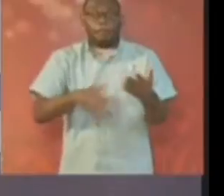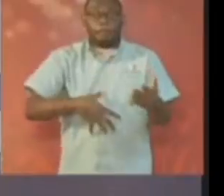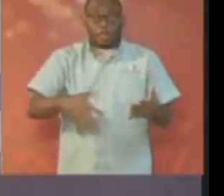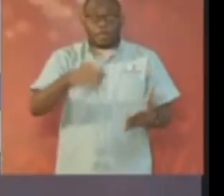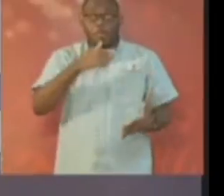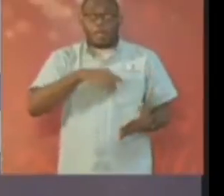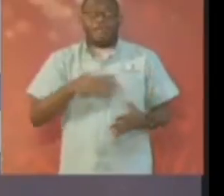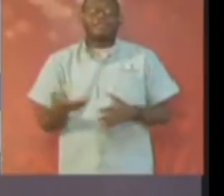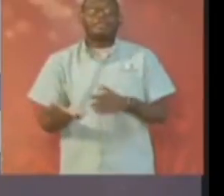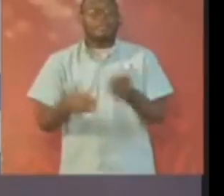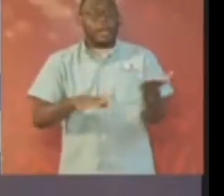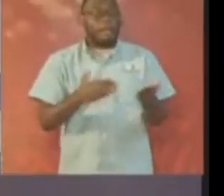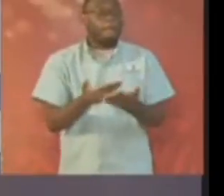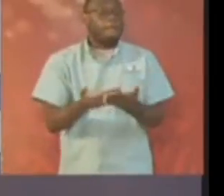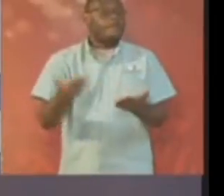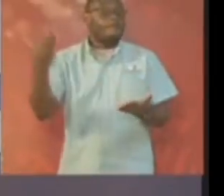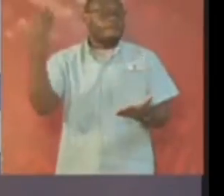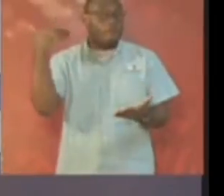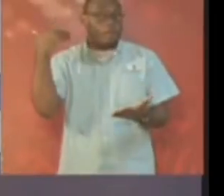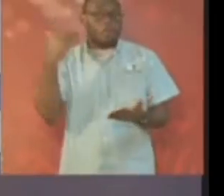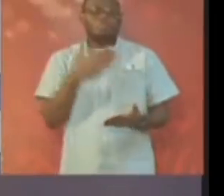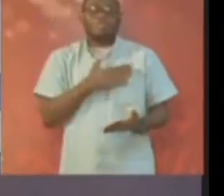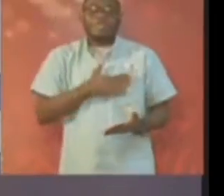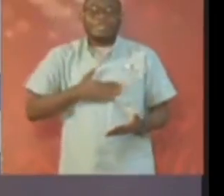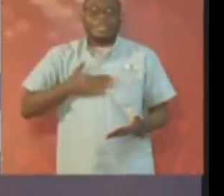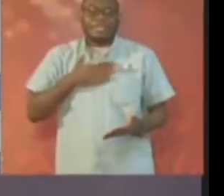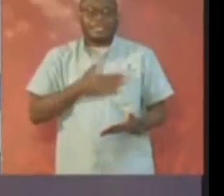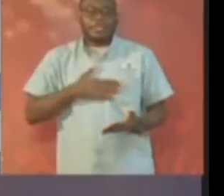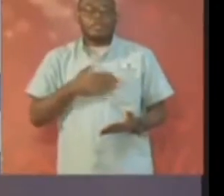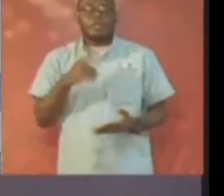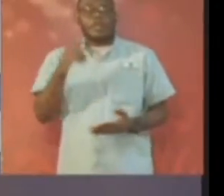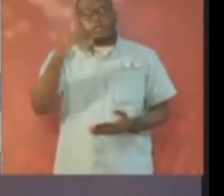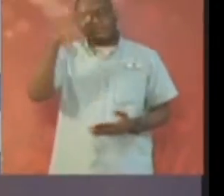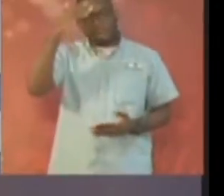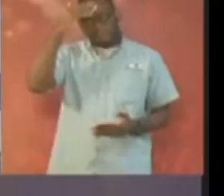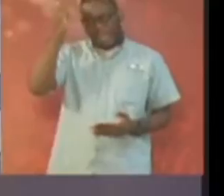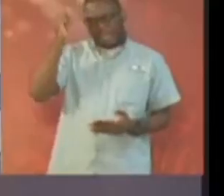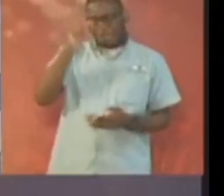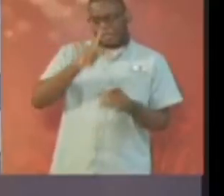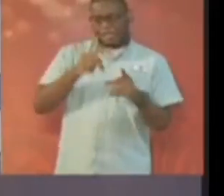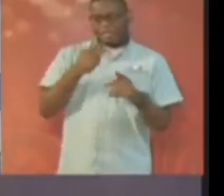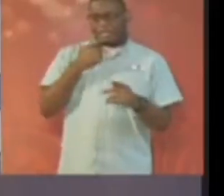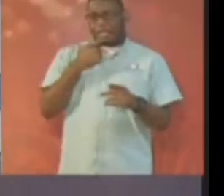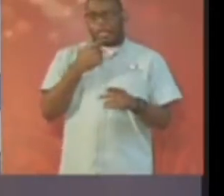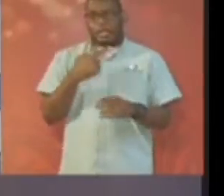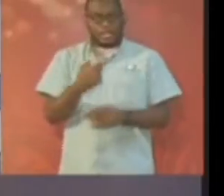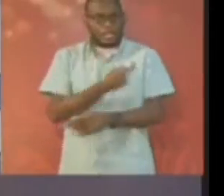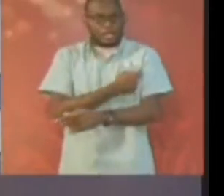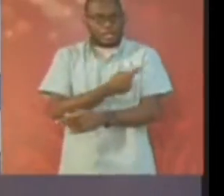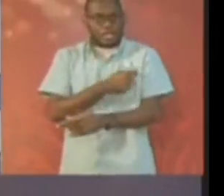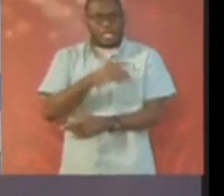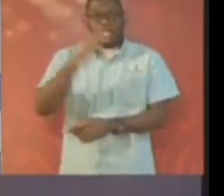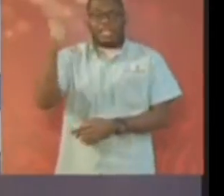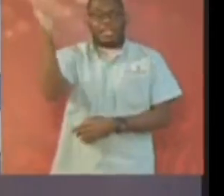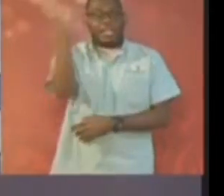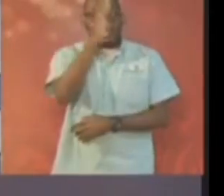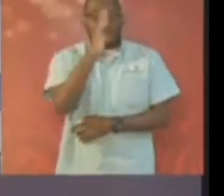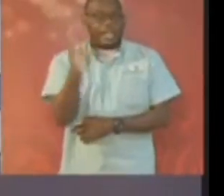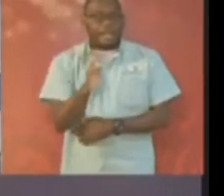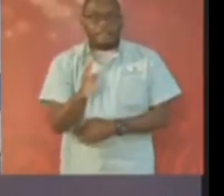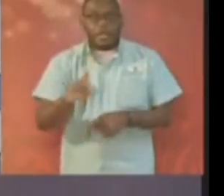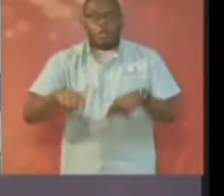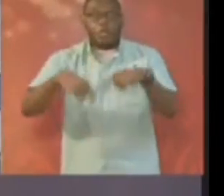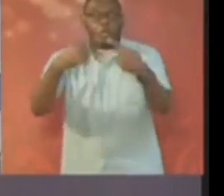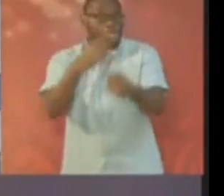Please forget those anti-vaccine armchair experts who have never been in a hospital to care for